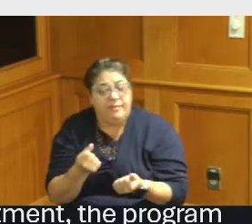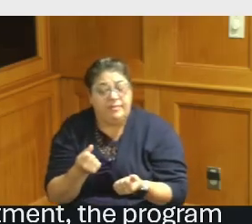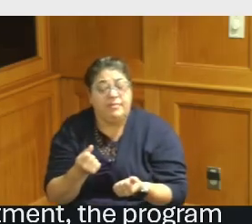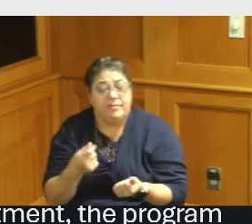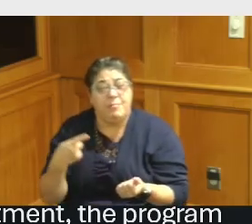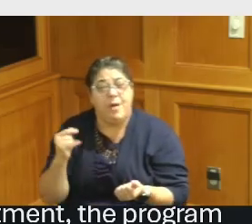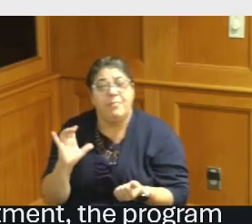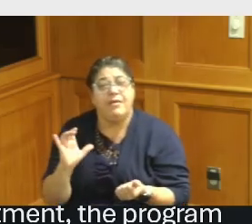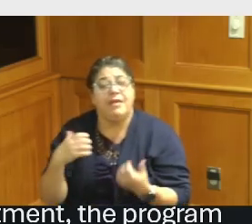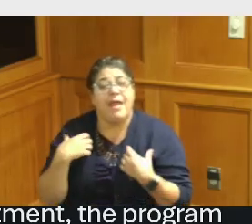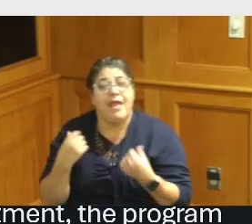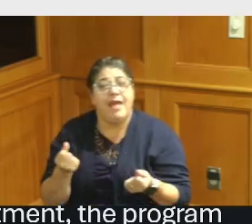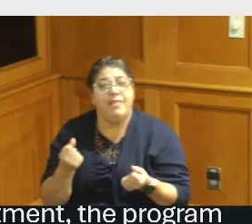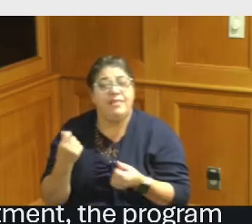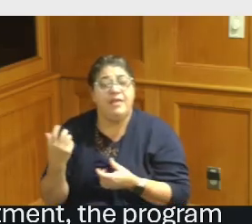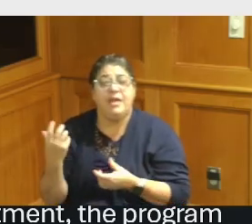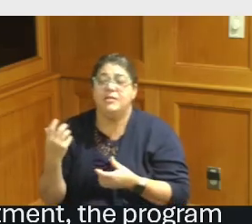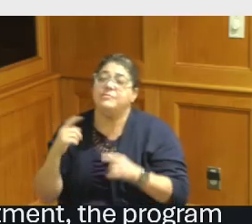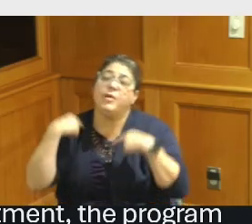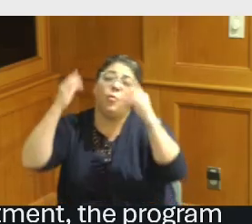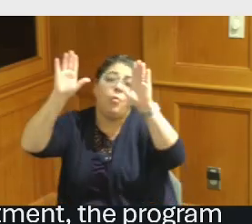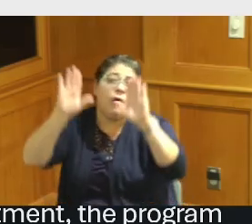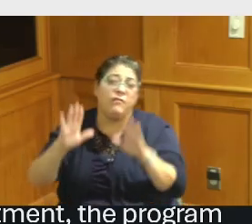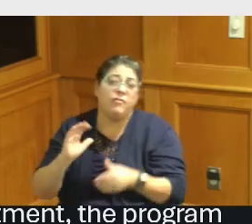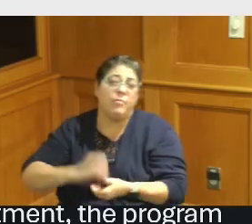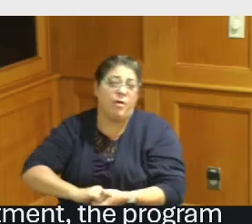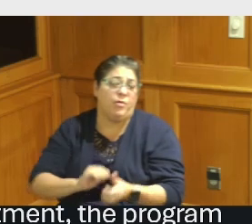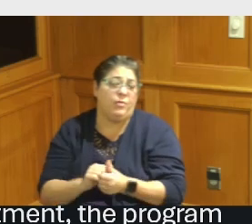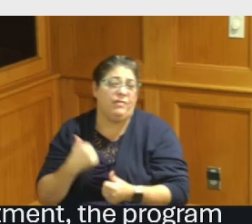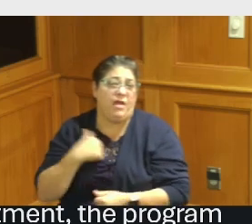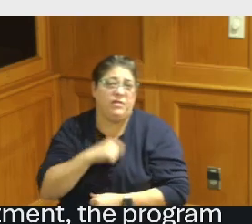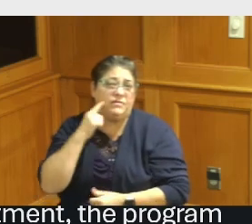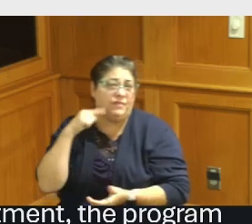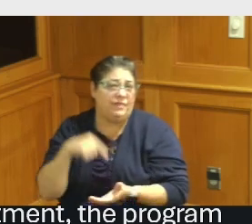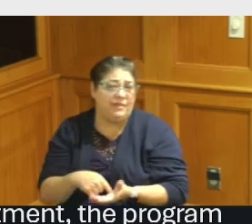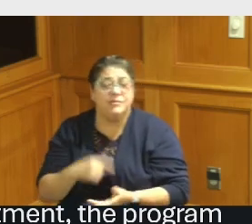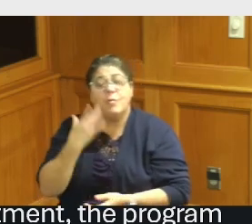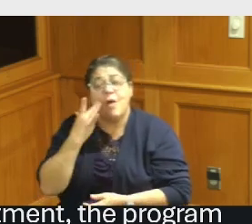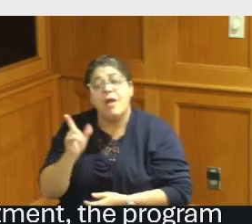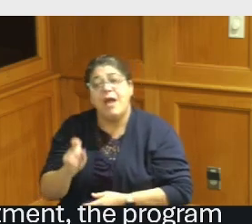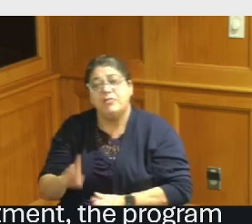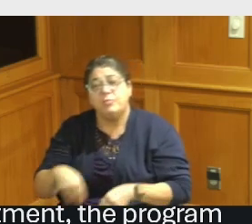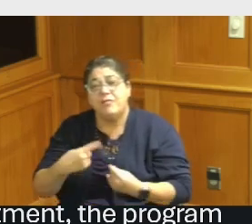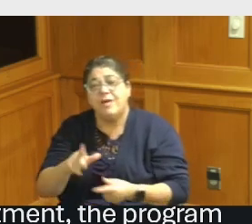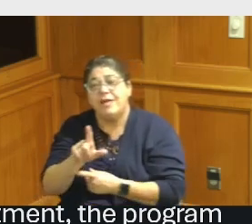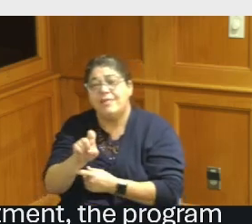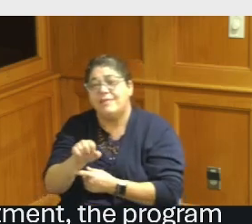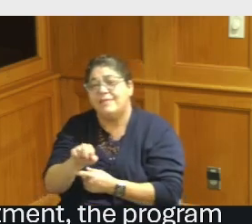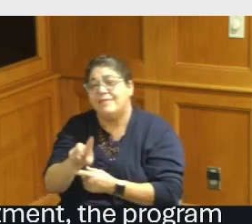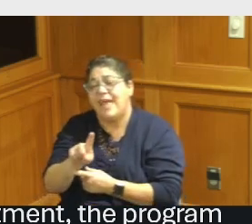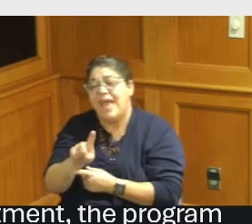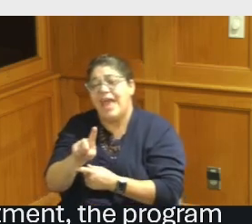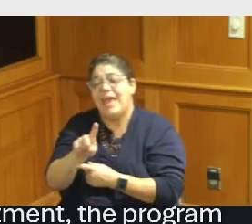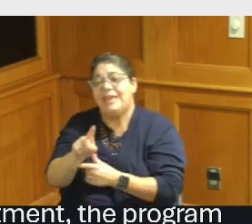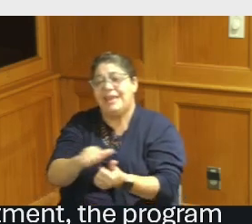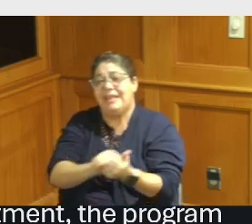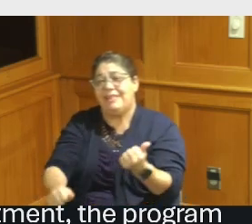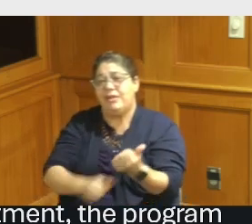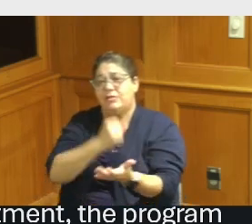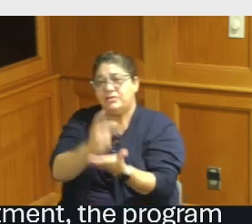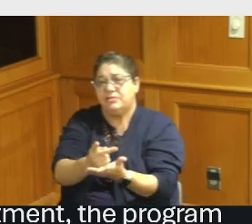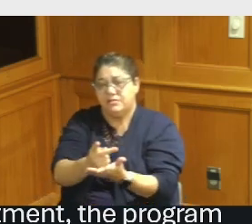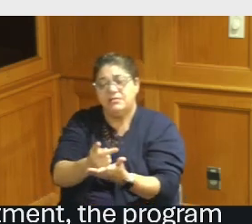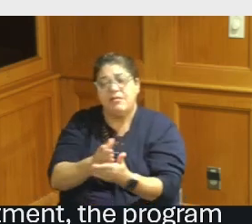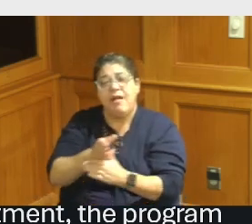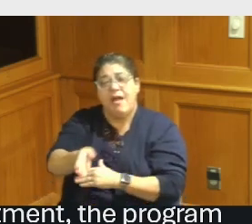and public health team has really just been a wonderful partner to us on this because we have to provide a lead clearance at the end of this each